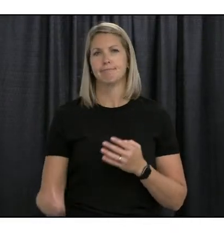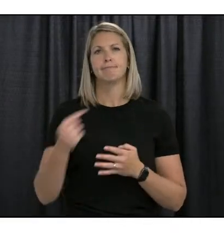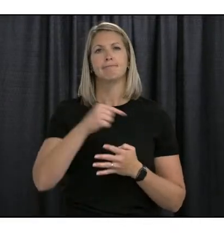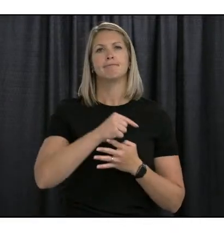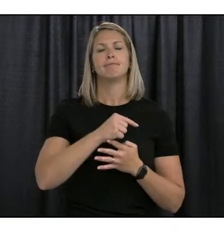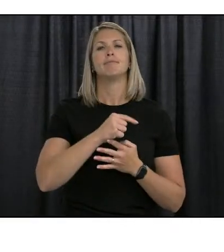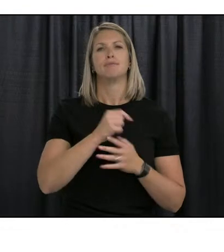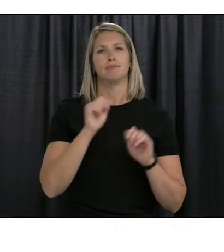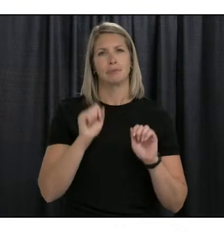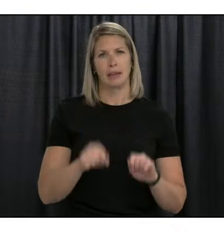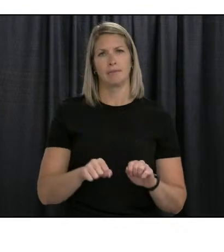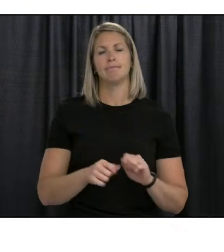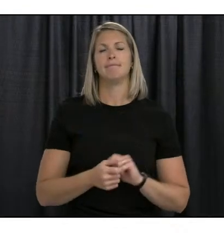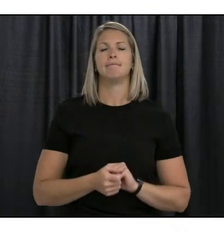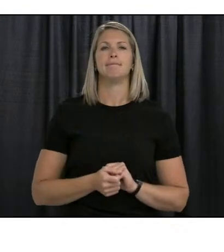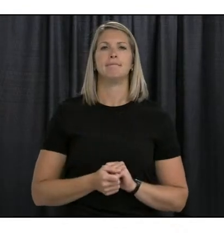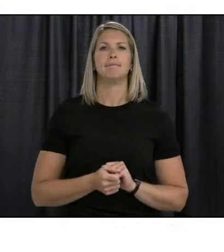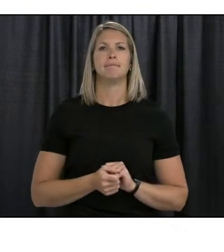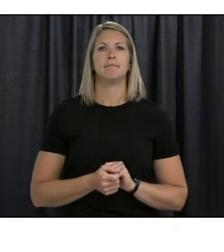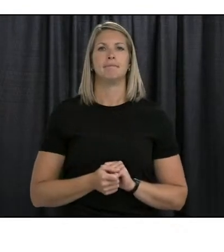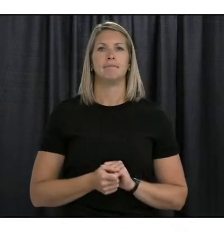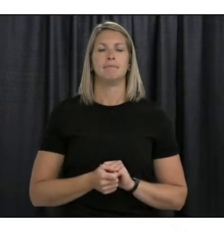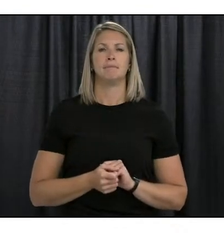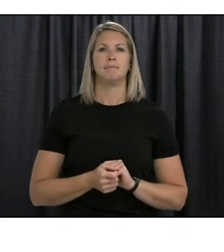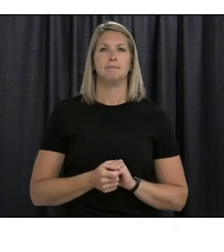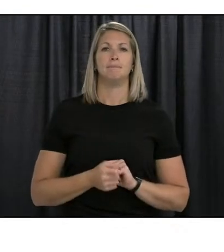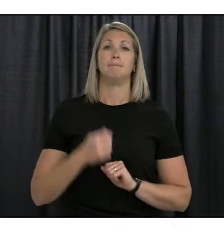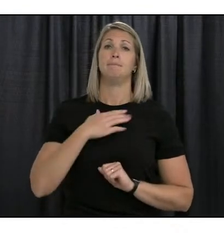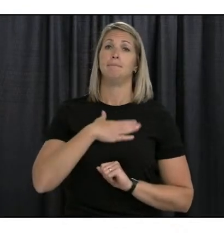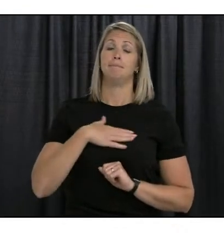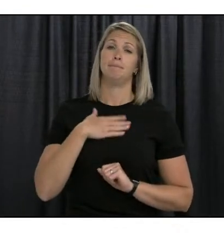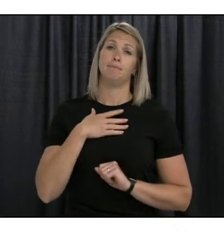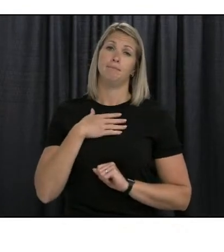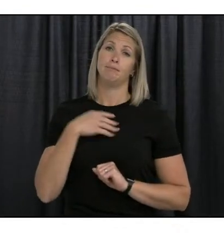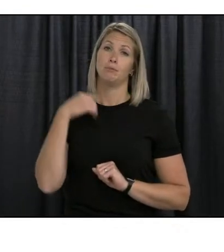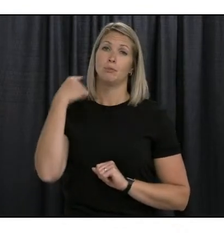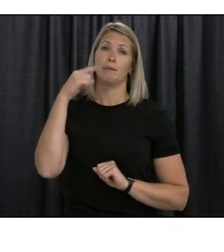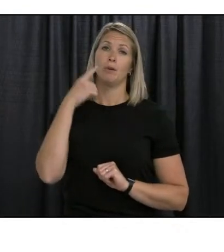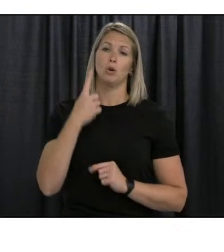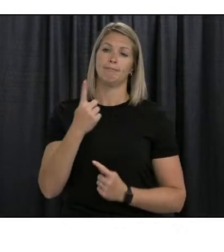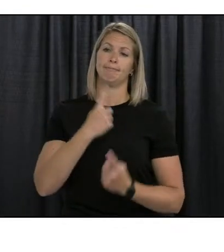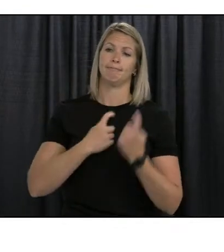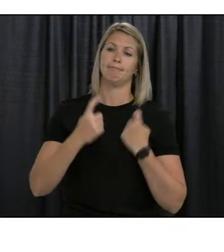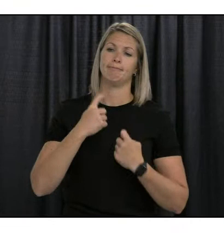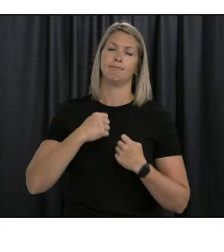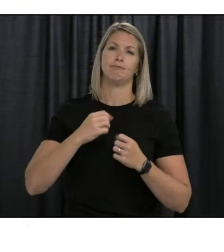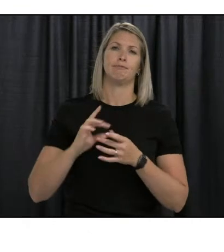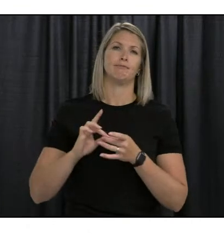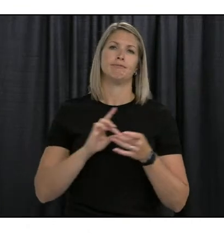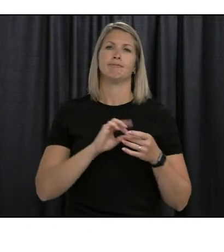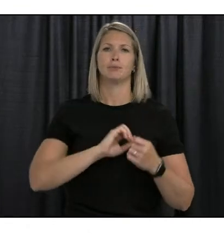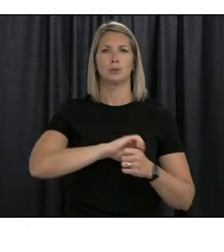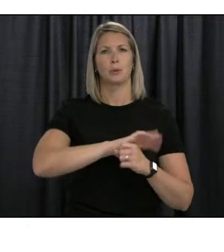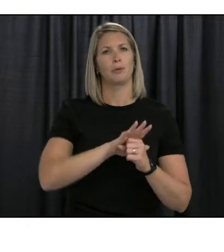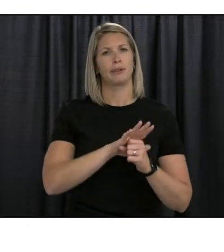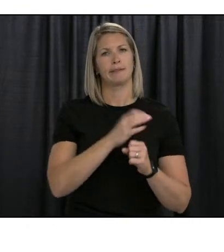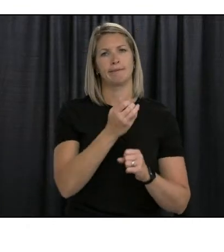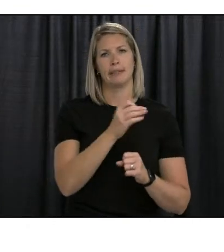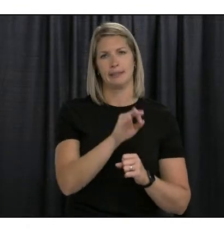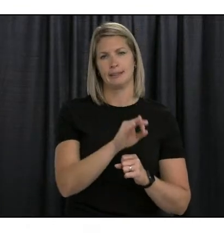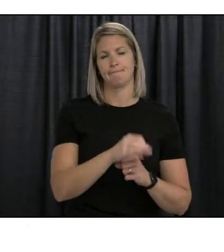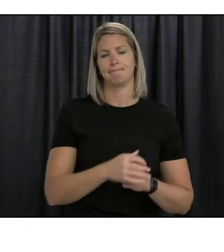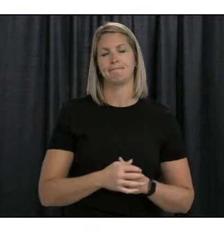an opportunity for further questions. We suggest that you not ask rumor-based questions. The purpose of these briefings is to address COVID-19